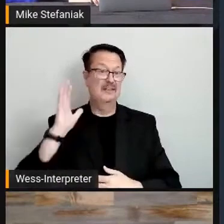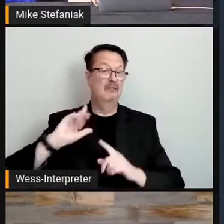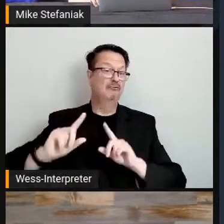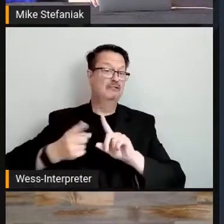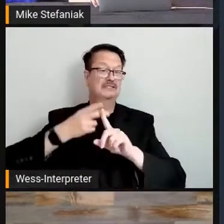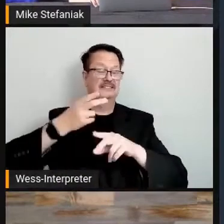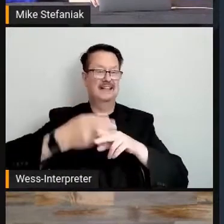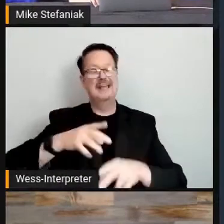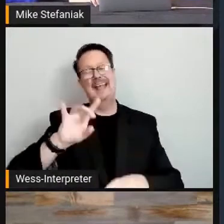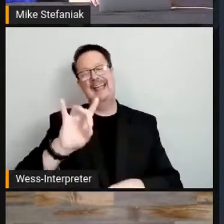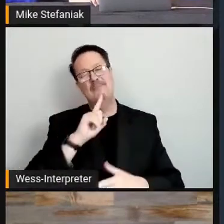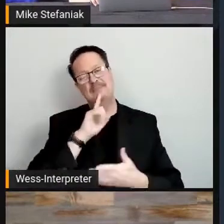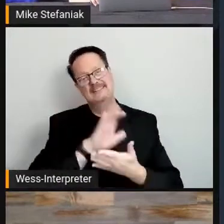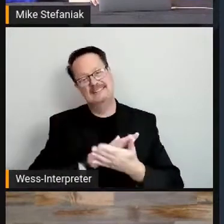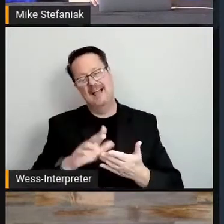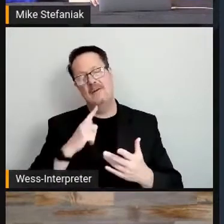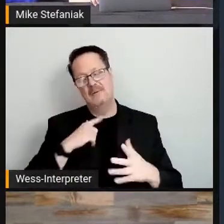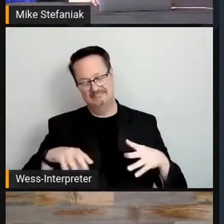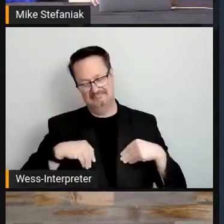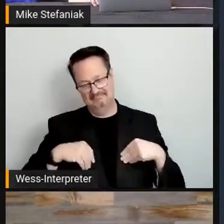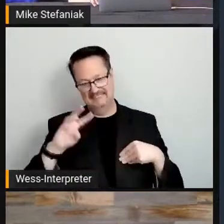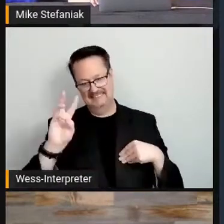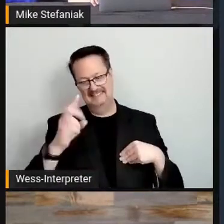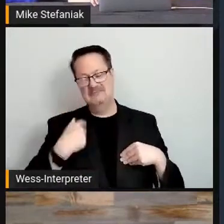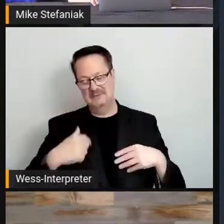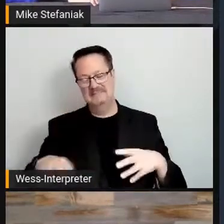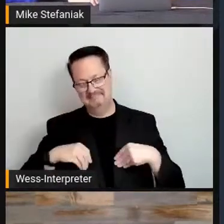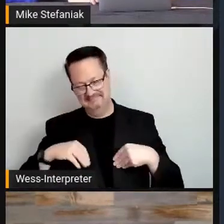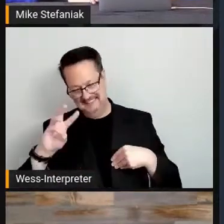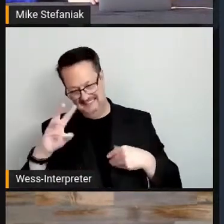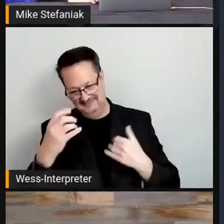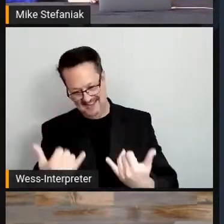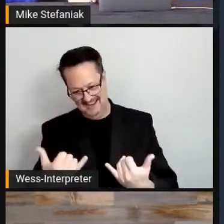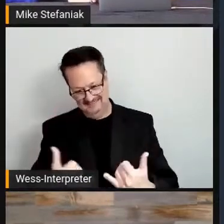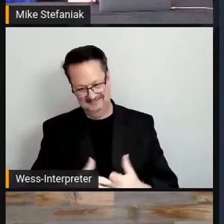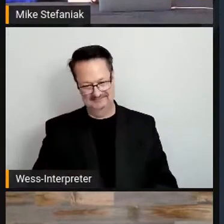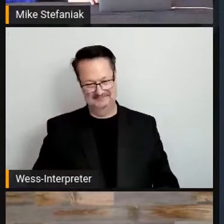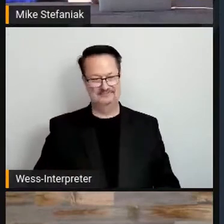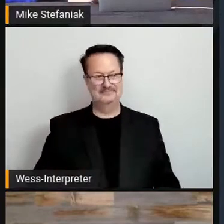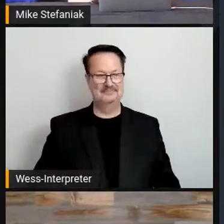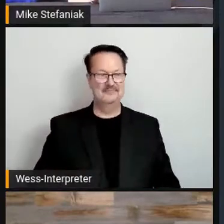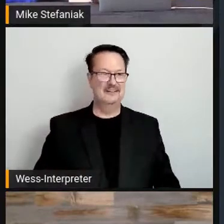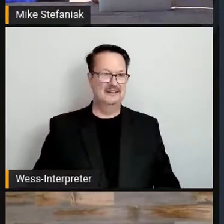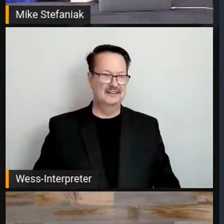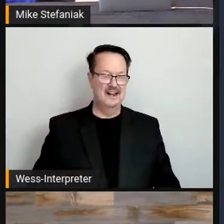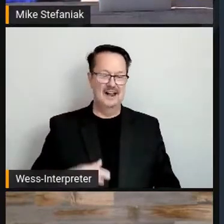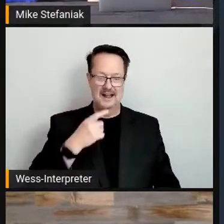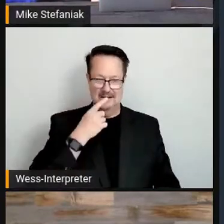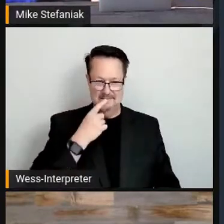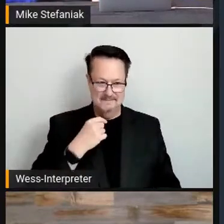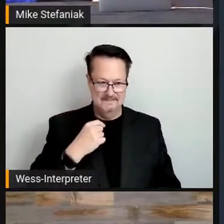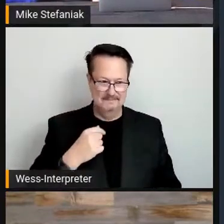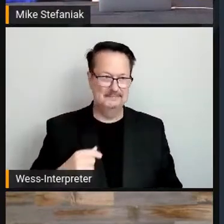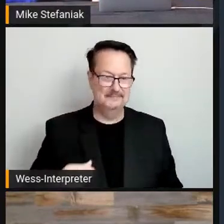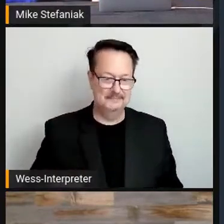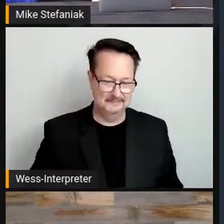nice. But I guess we'll just stick with 6. We'll stick with 6 for now.